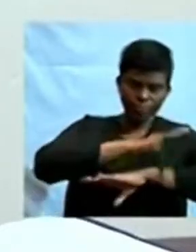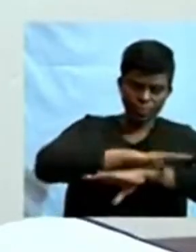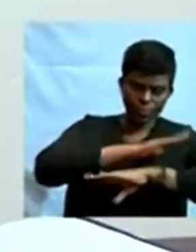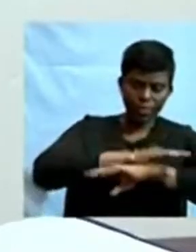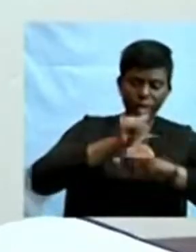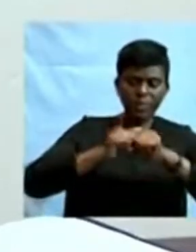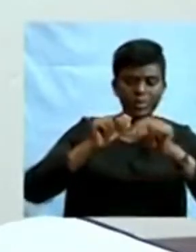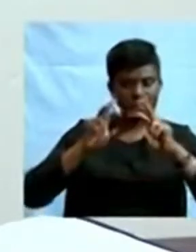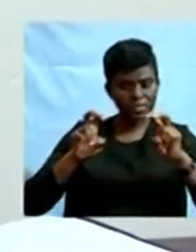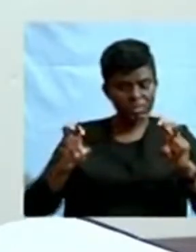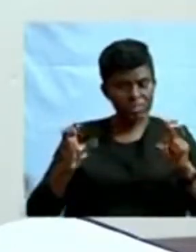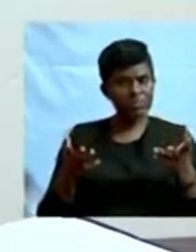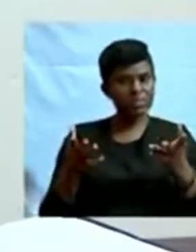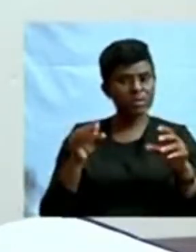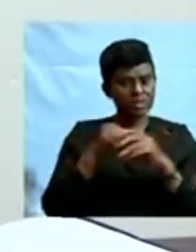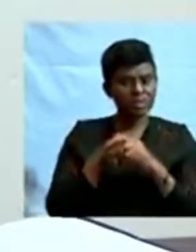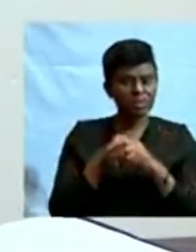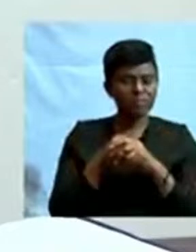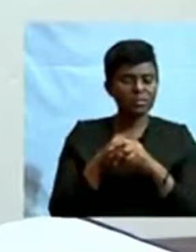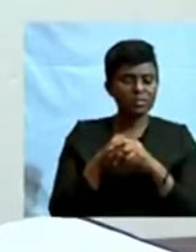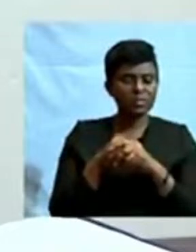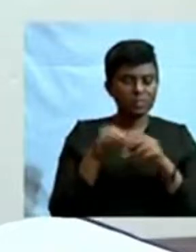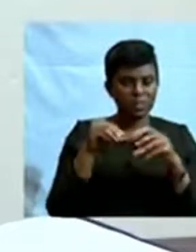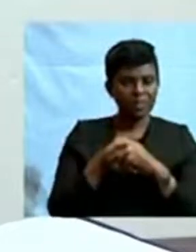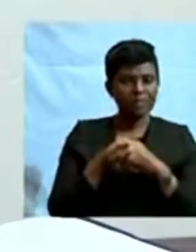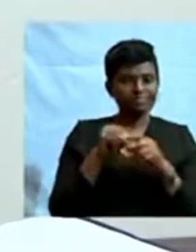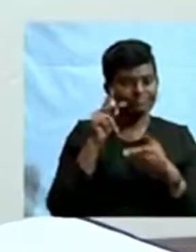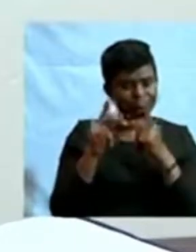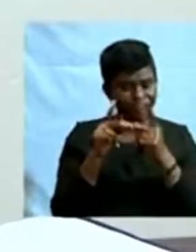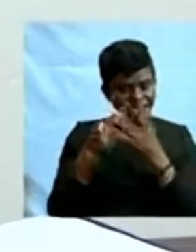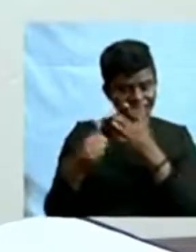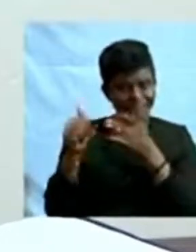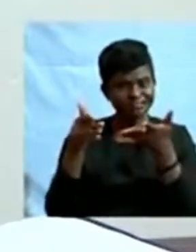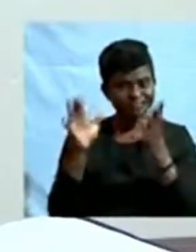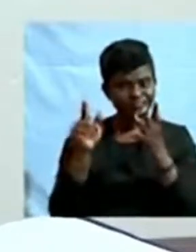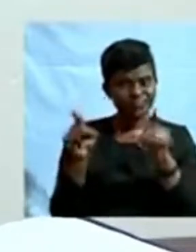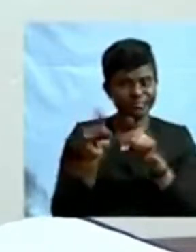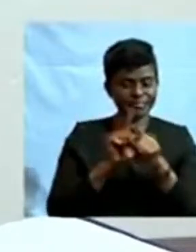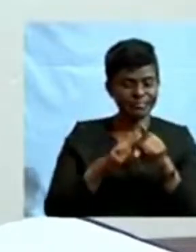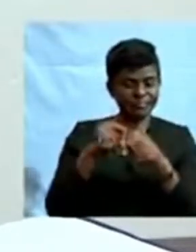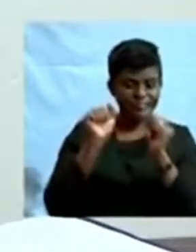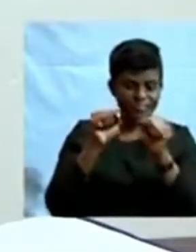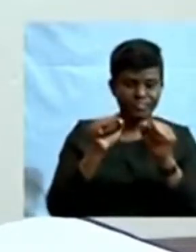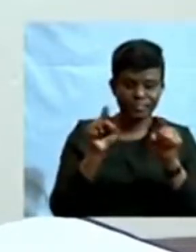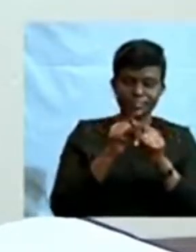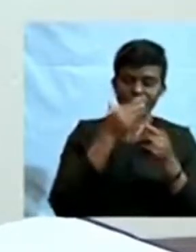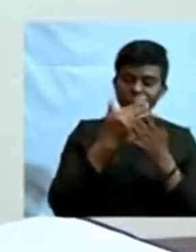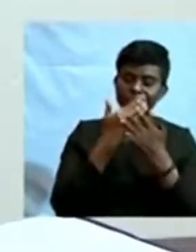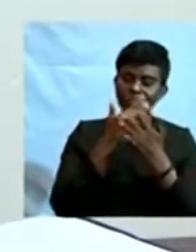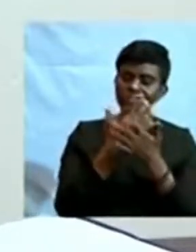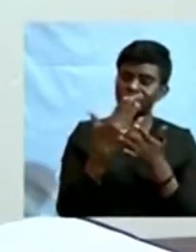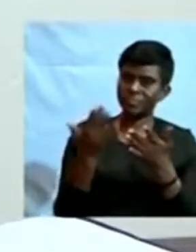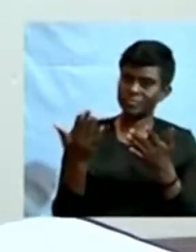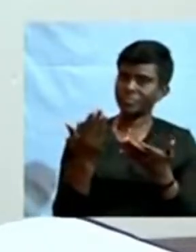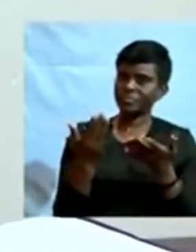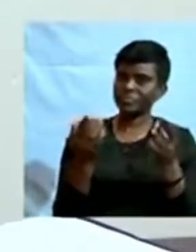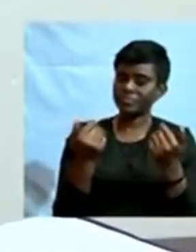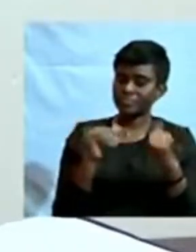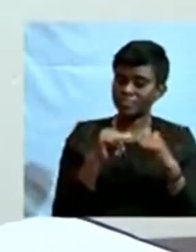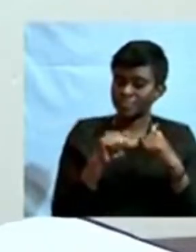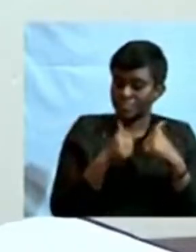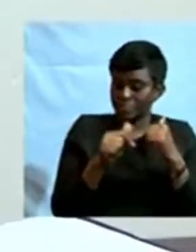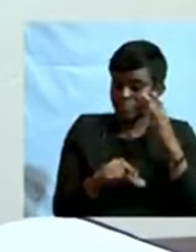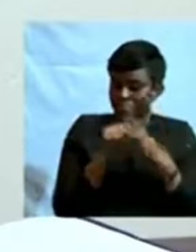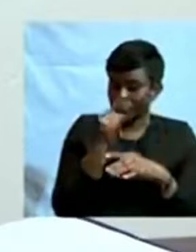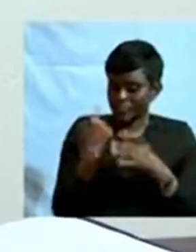of check-in on a process that allows them to be able to offer a good product. We find